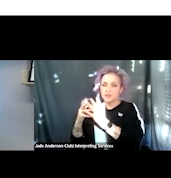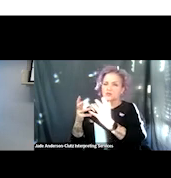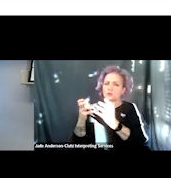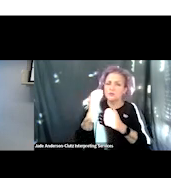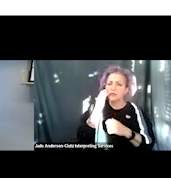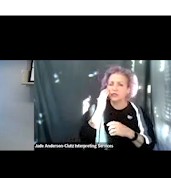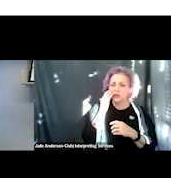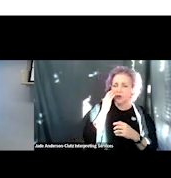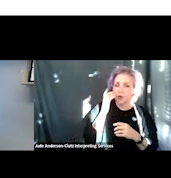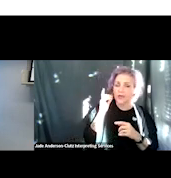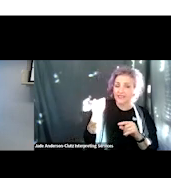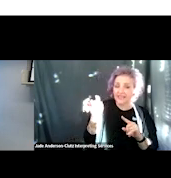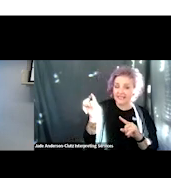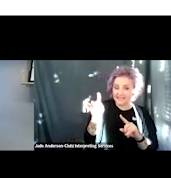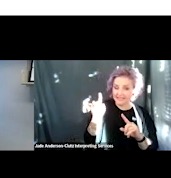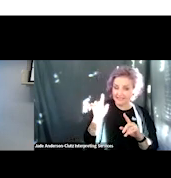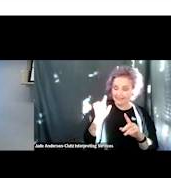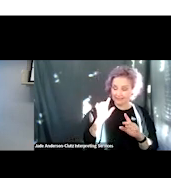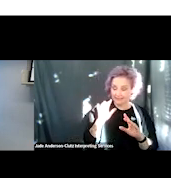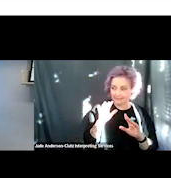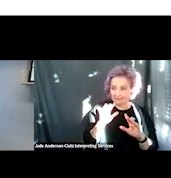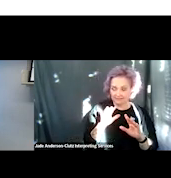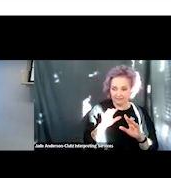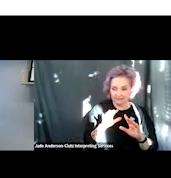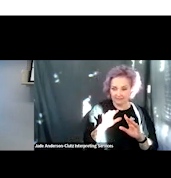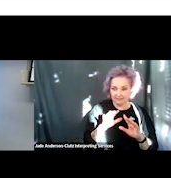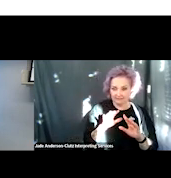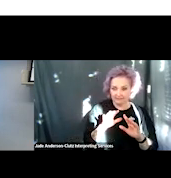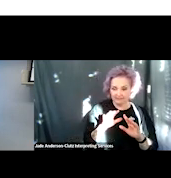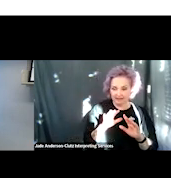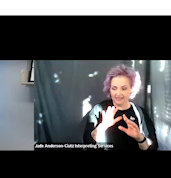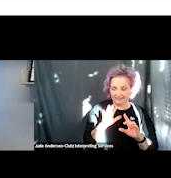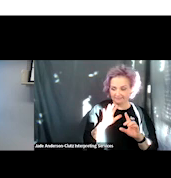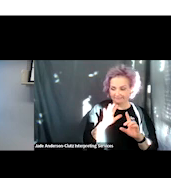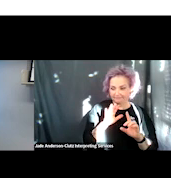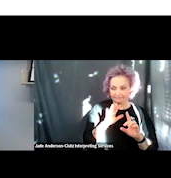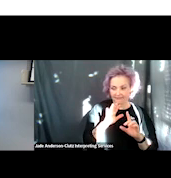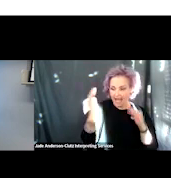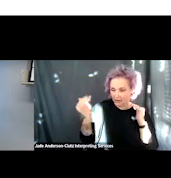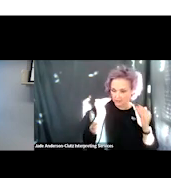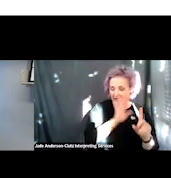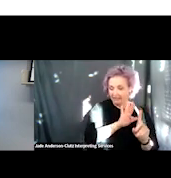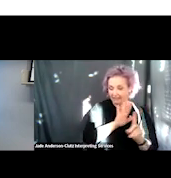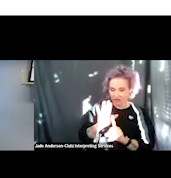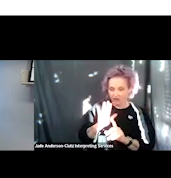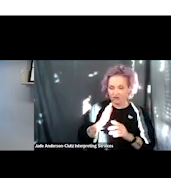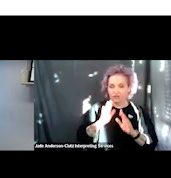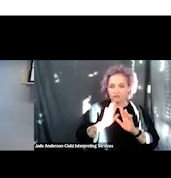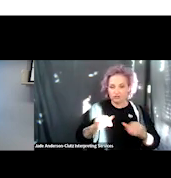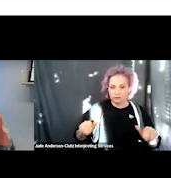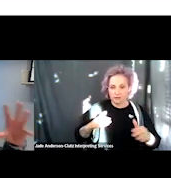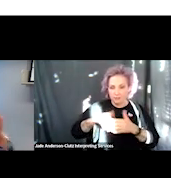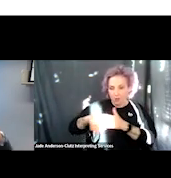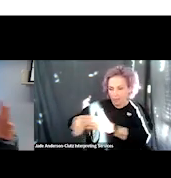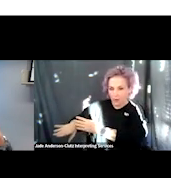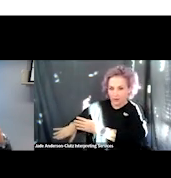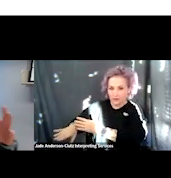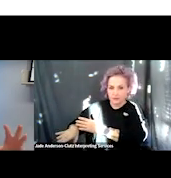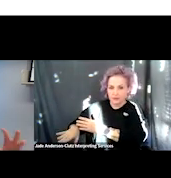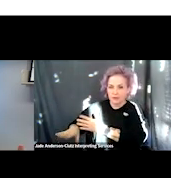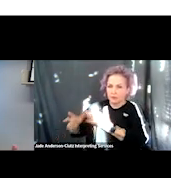were exposed to poly-IC during pregnancy and those that weren't. And so usually what we wanted to see was, these individuals